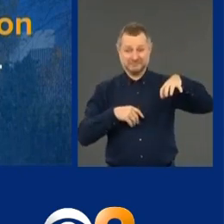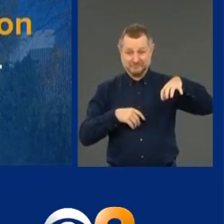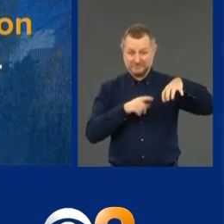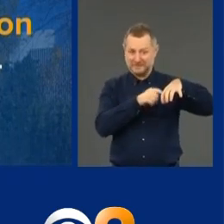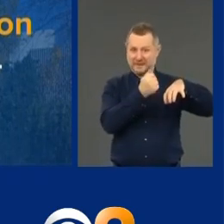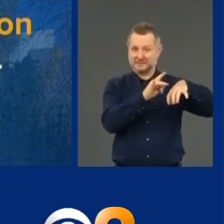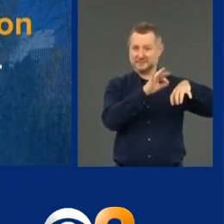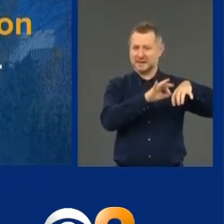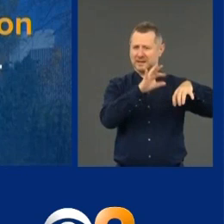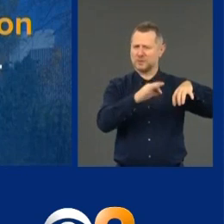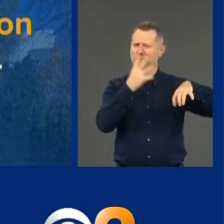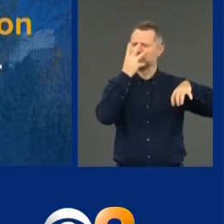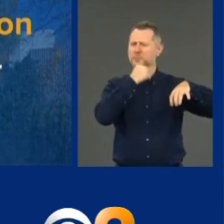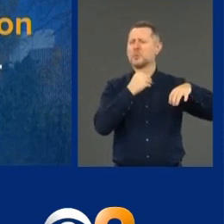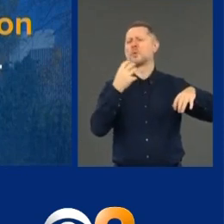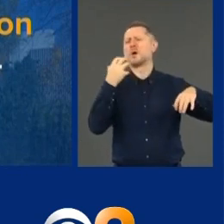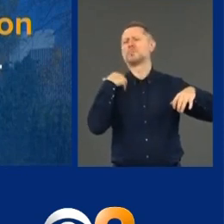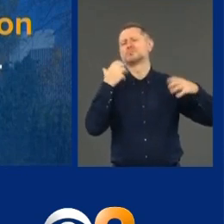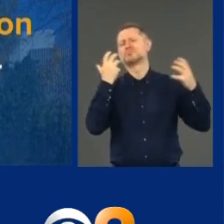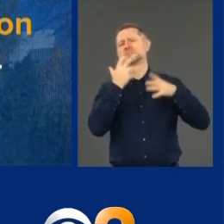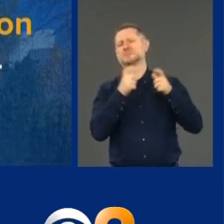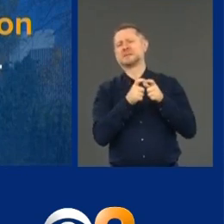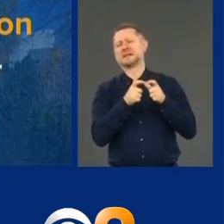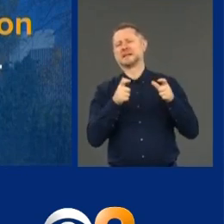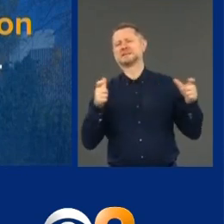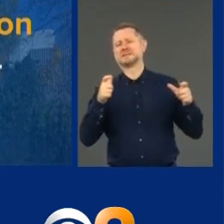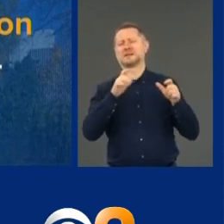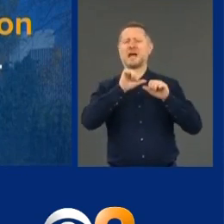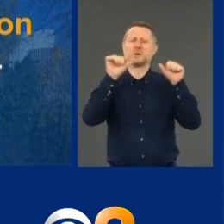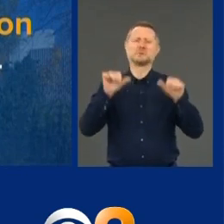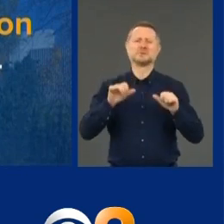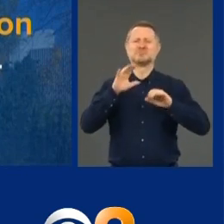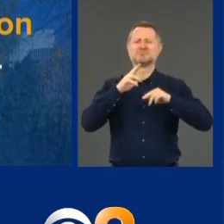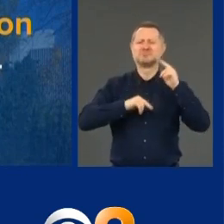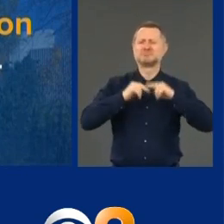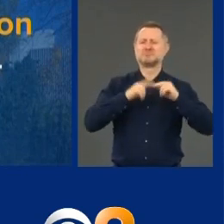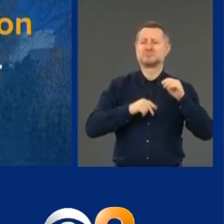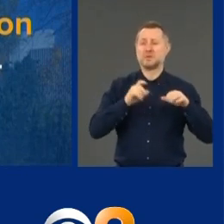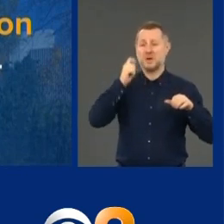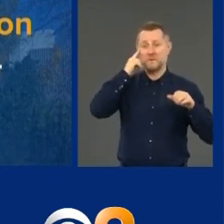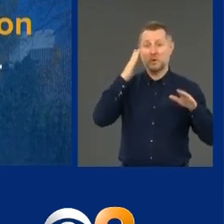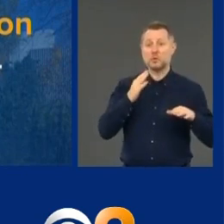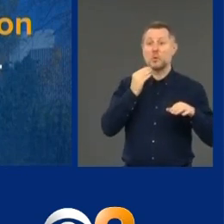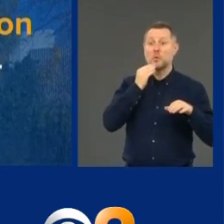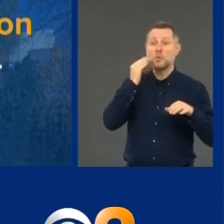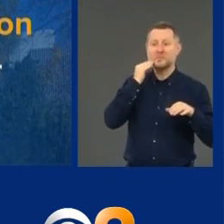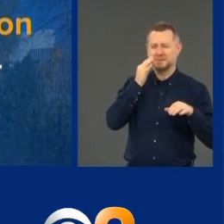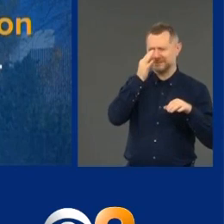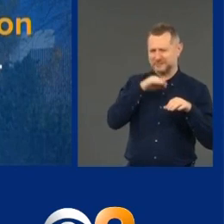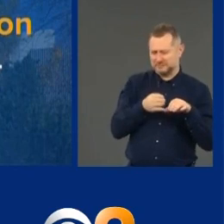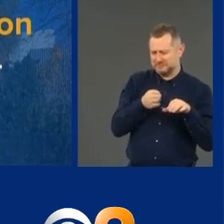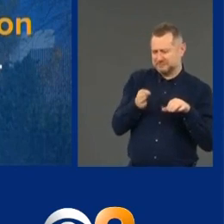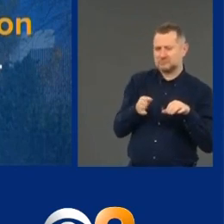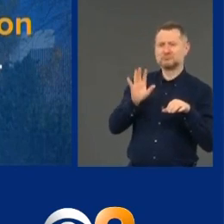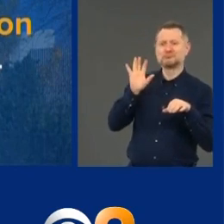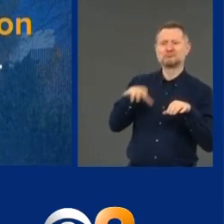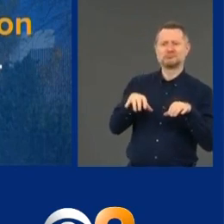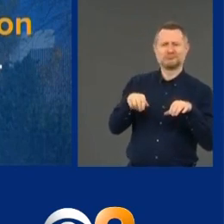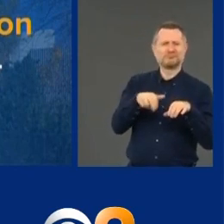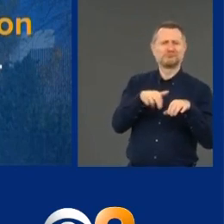a beautiful architectural masterpiece. And the governor's residence is just a stone's throw from the